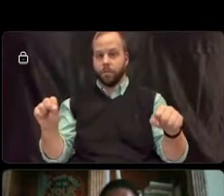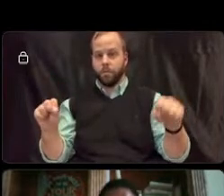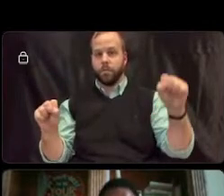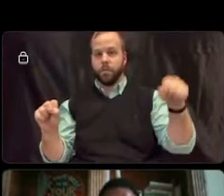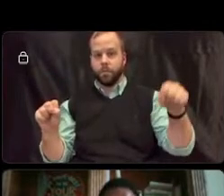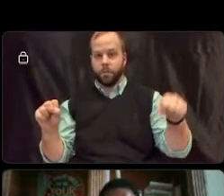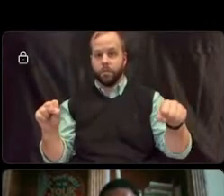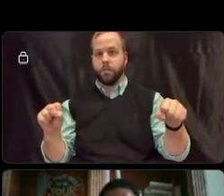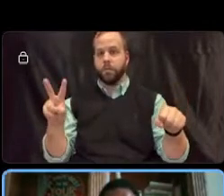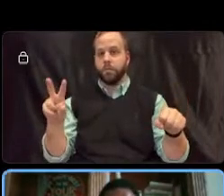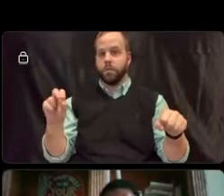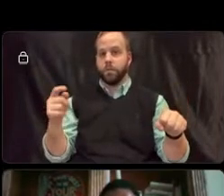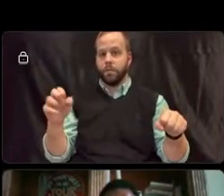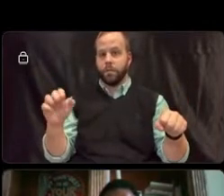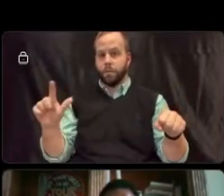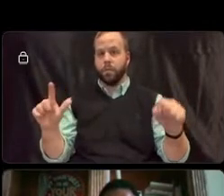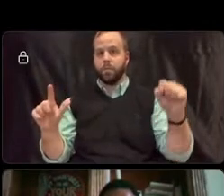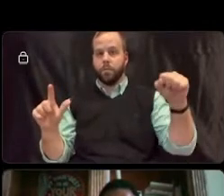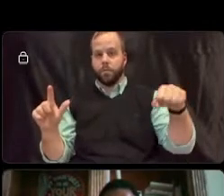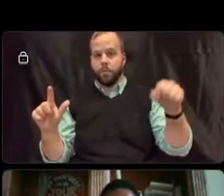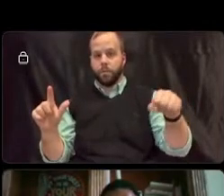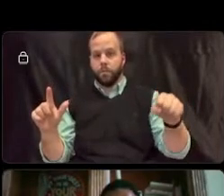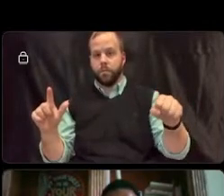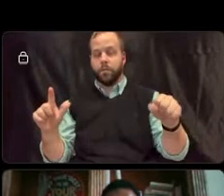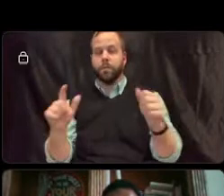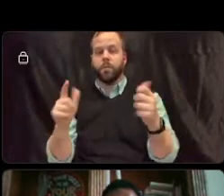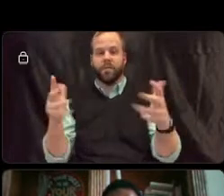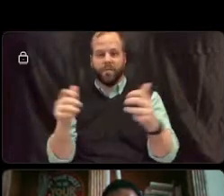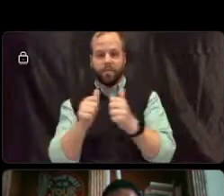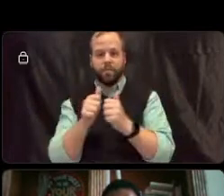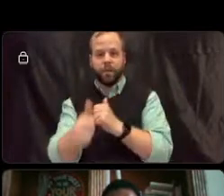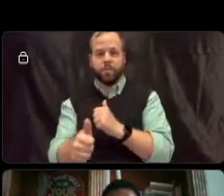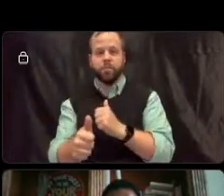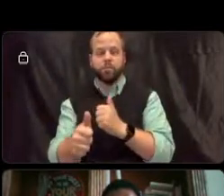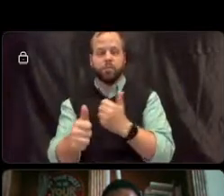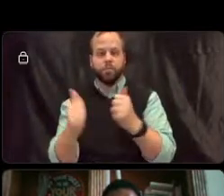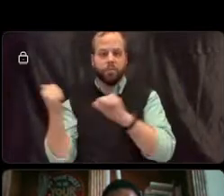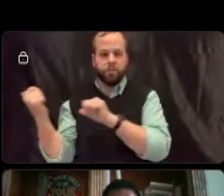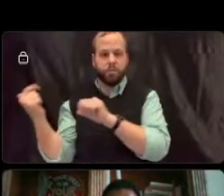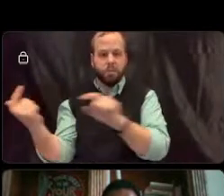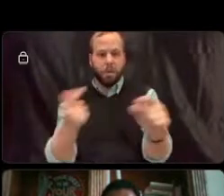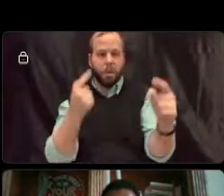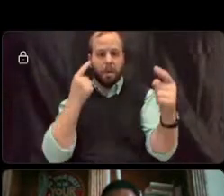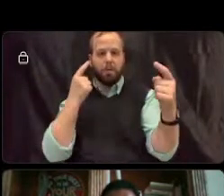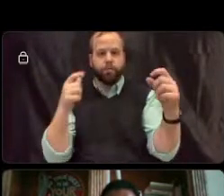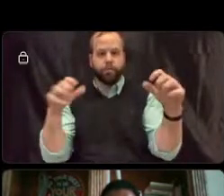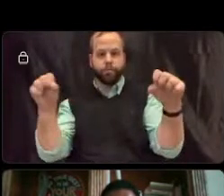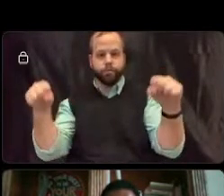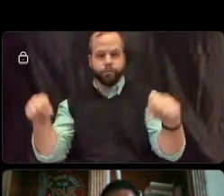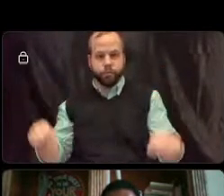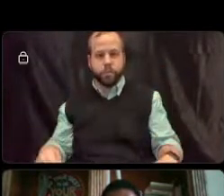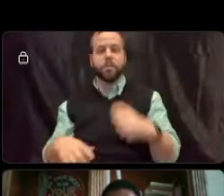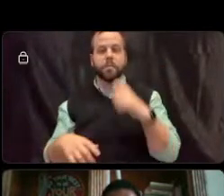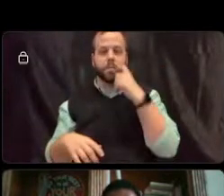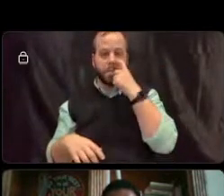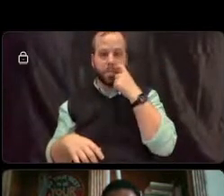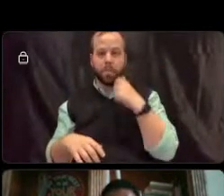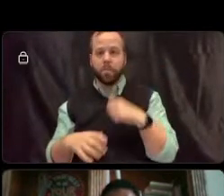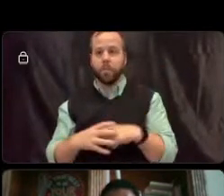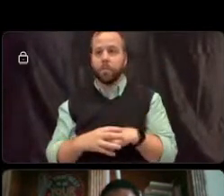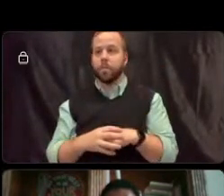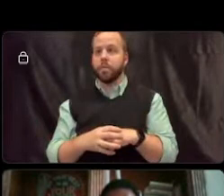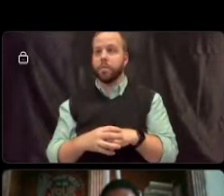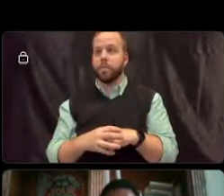Yes. Vogel. Yes. The motion passes unanimously. Thank you. Next item is